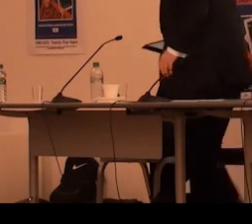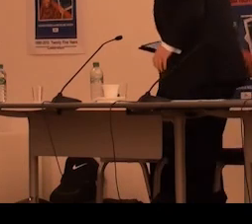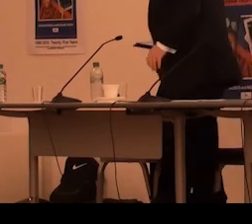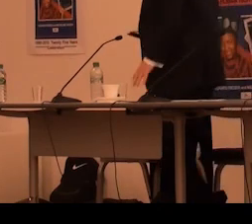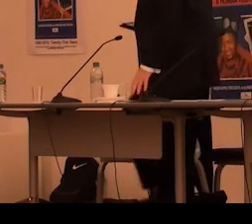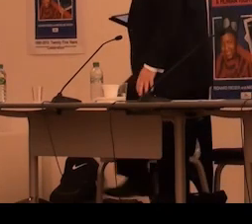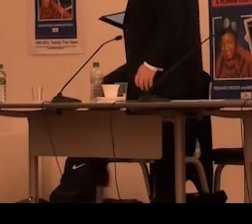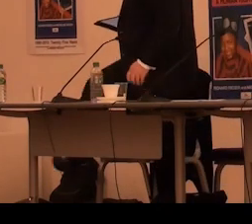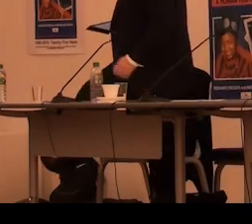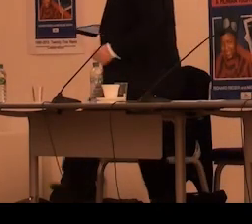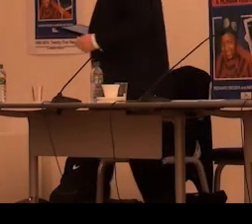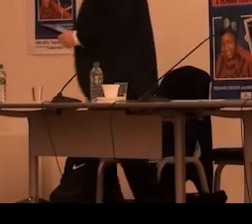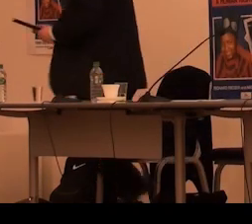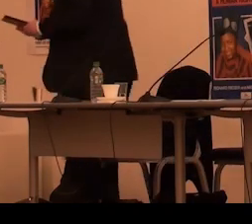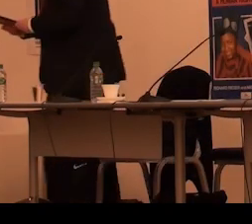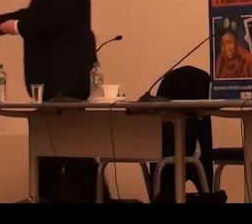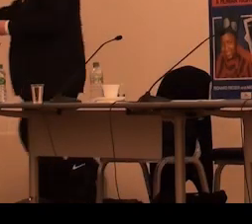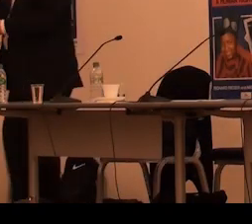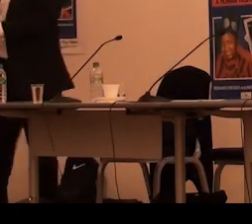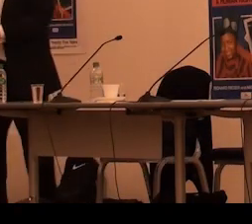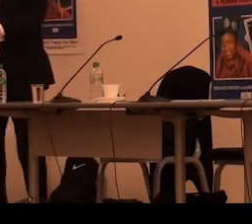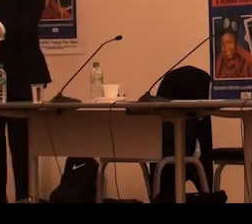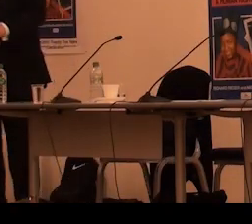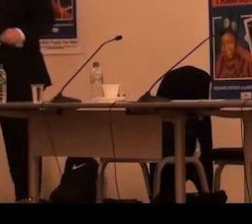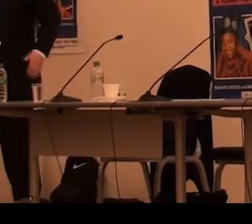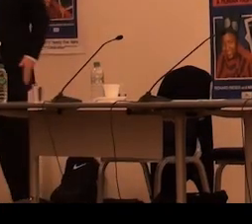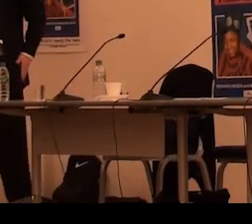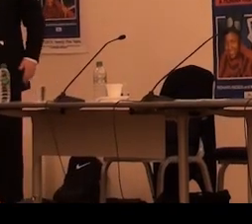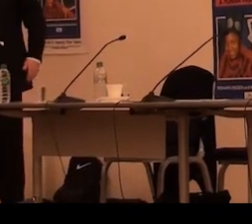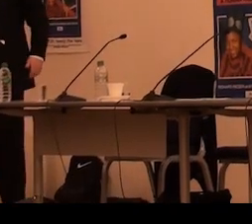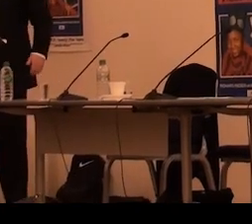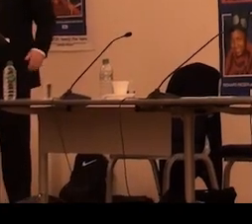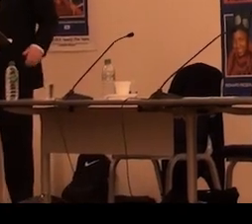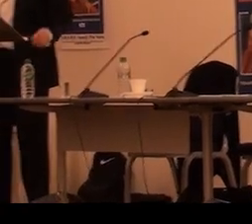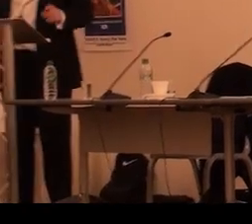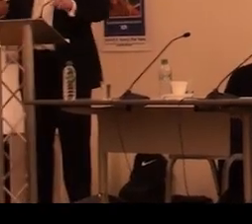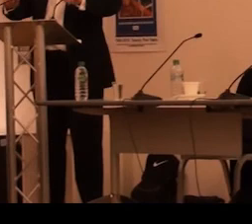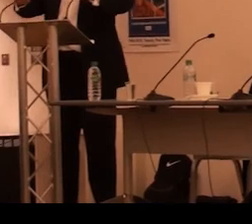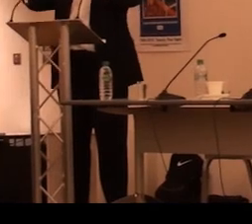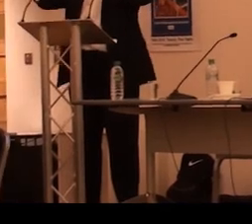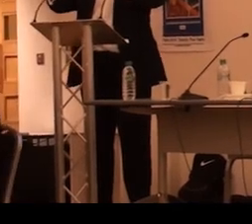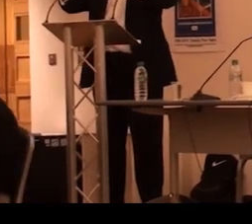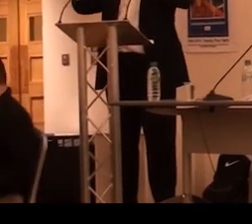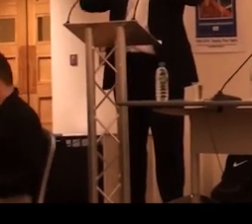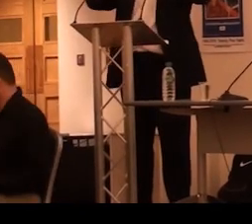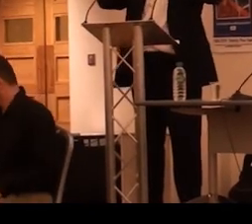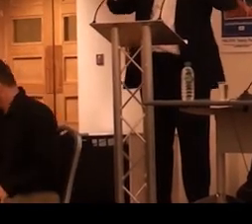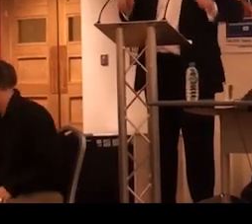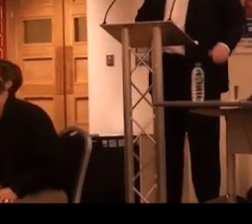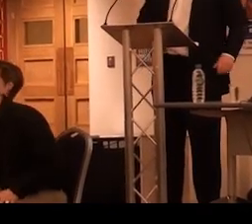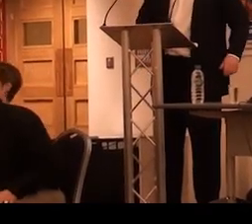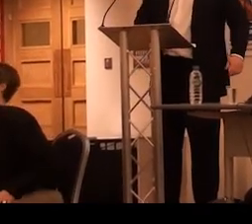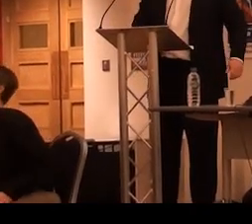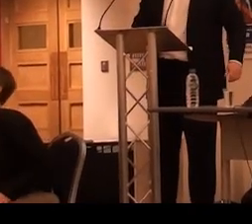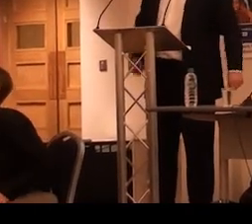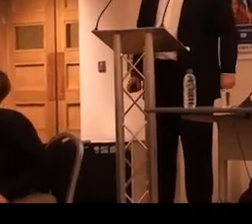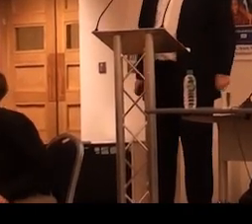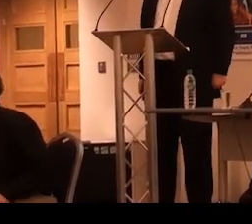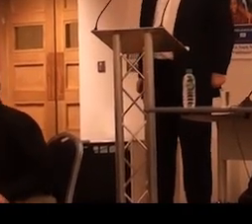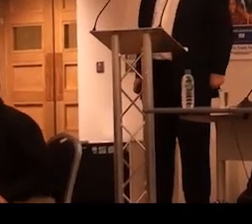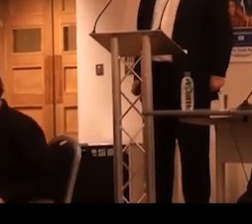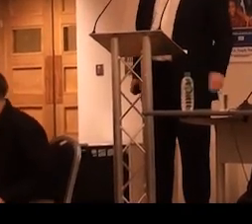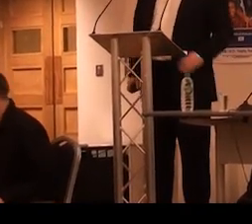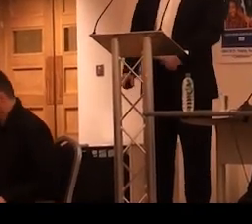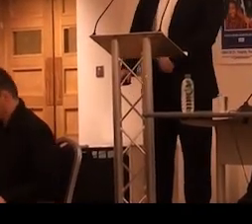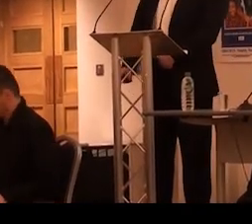Well, thank you, Joe. Now, I'm not very good at standing still, but I'm going to try my best, okay? Because people are filming and all sorts of. Are we okay? Can everybody